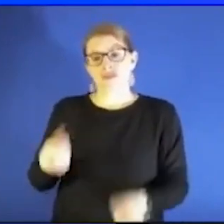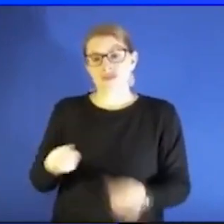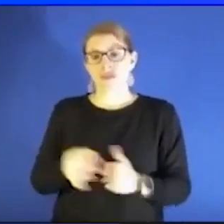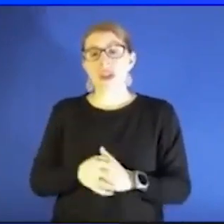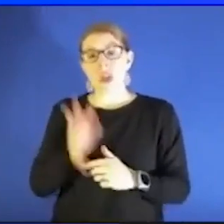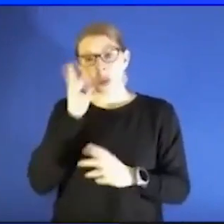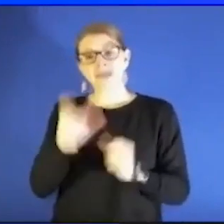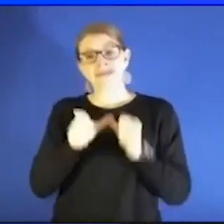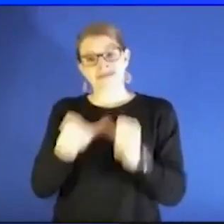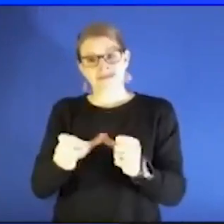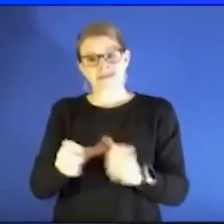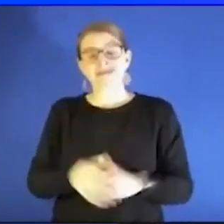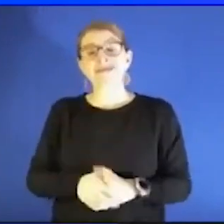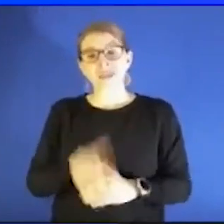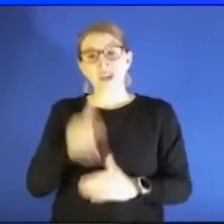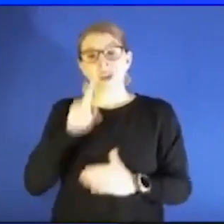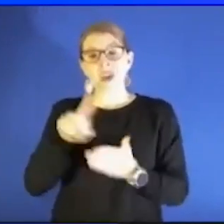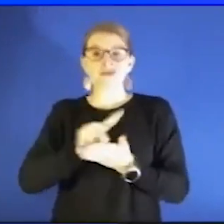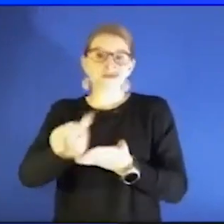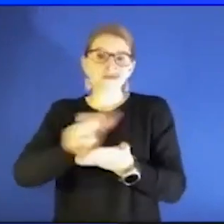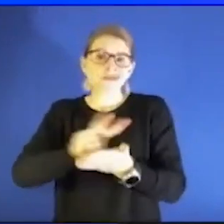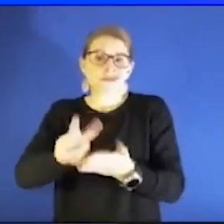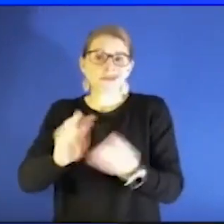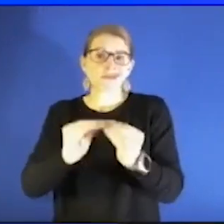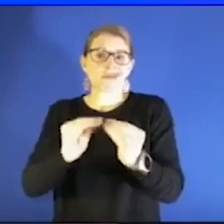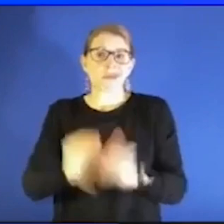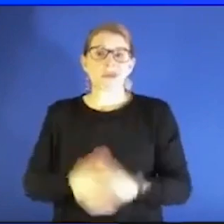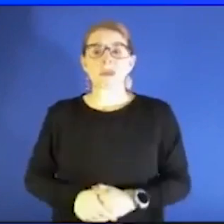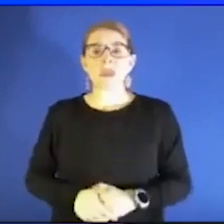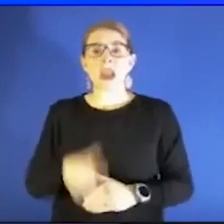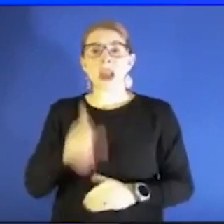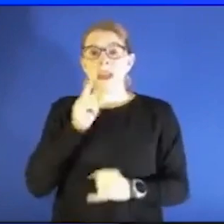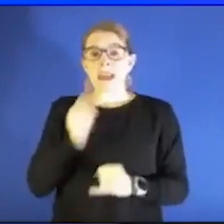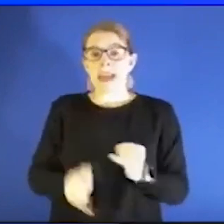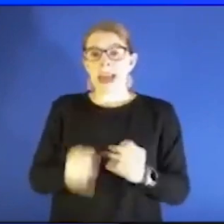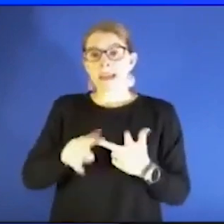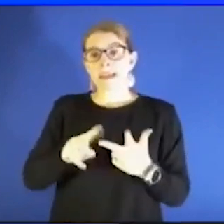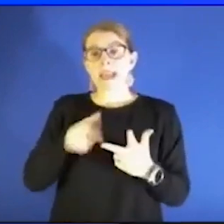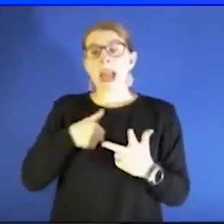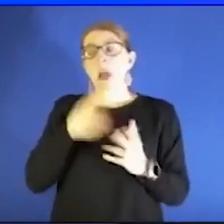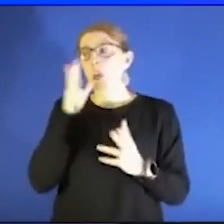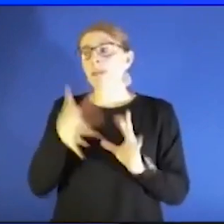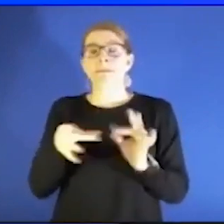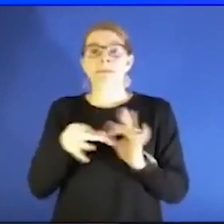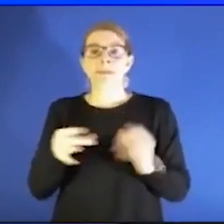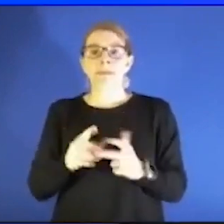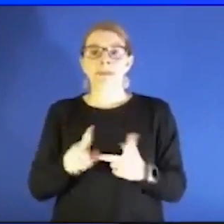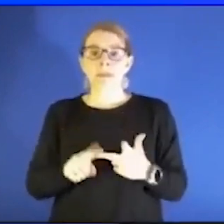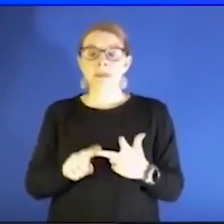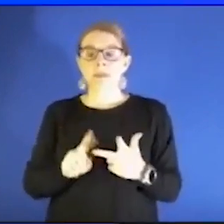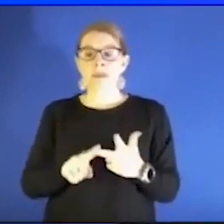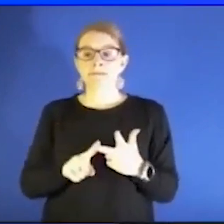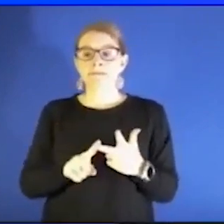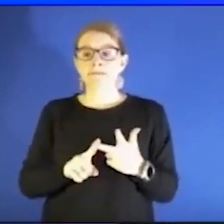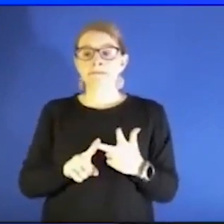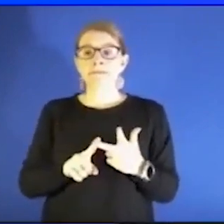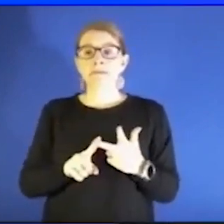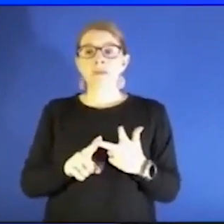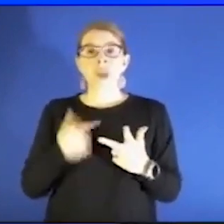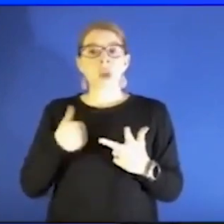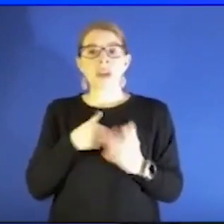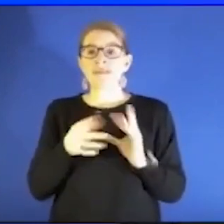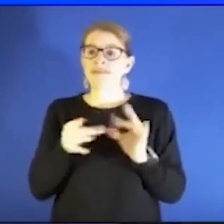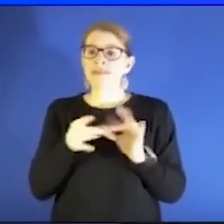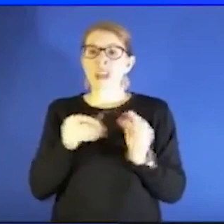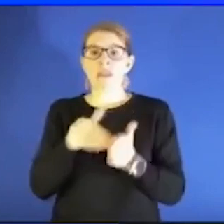the coming week or two. I think lastly, I would say, just remind, and I know we've said it so many times on this